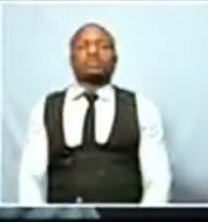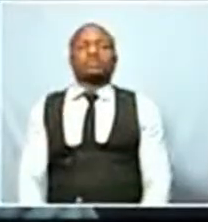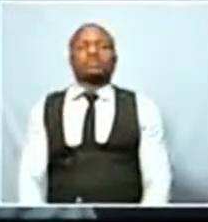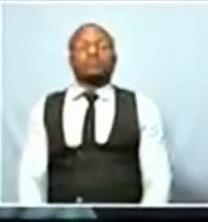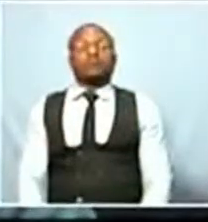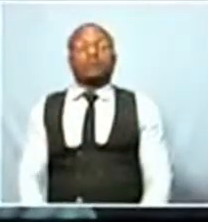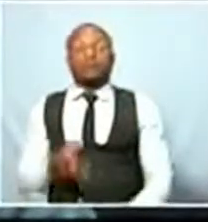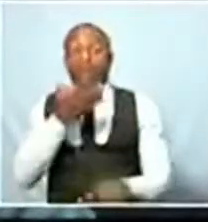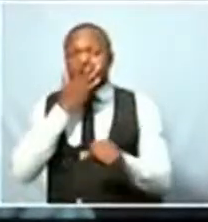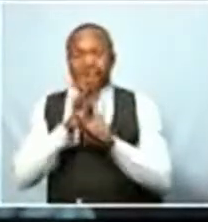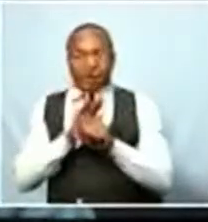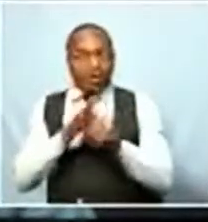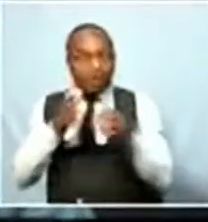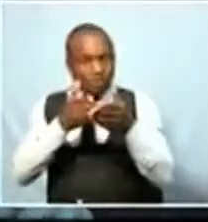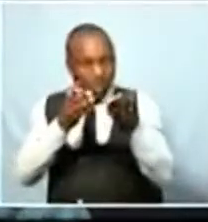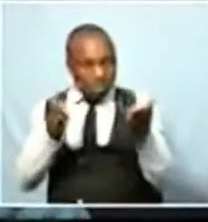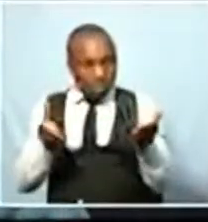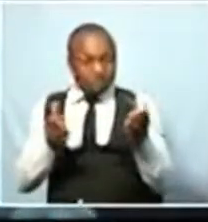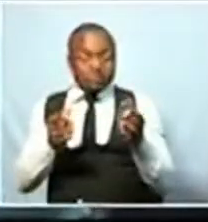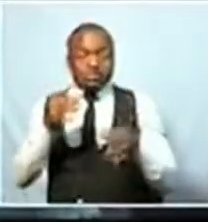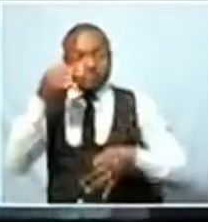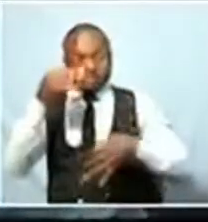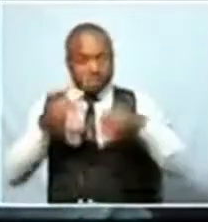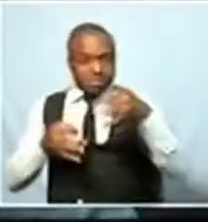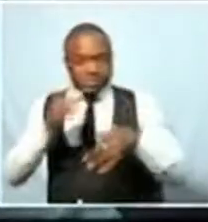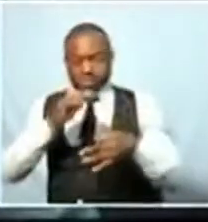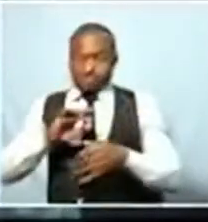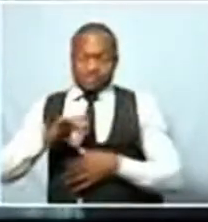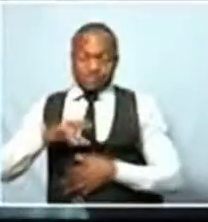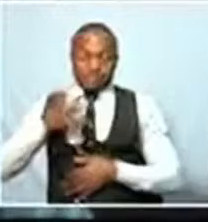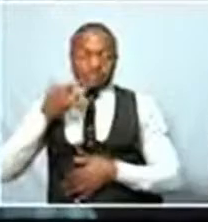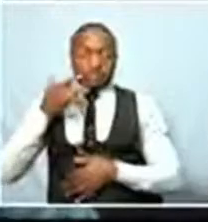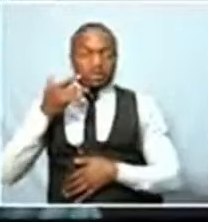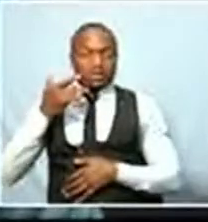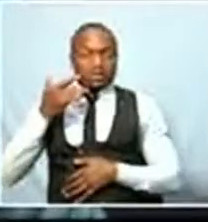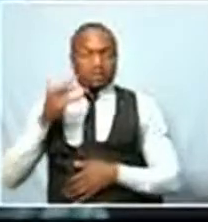He assured you that if you feel that